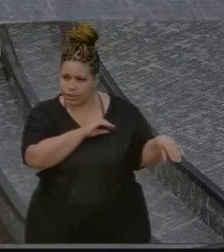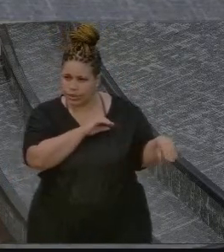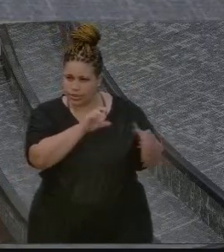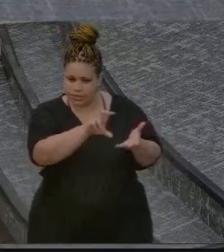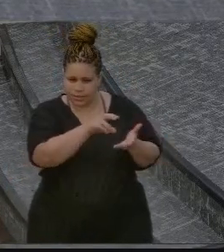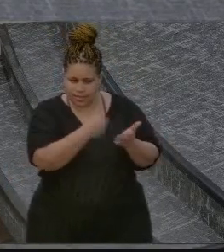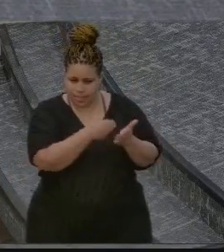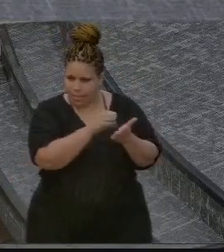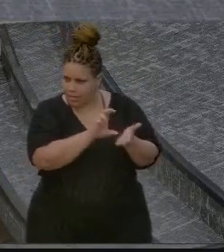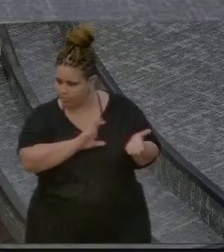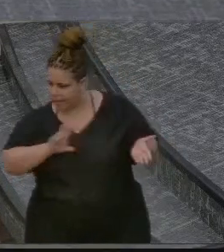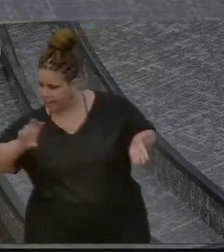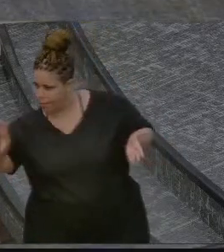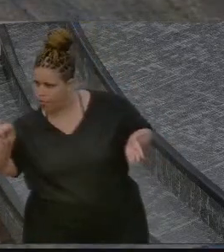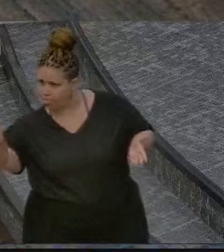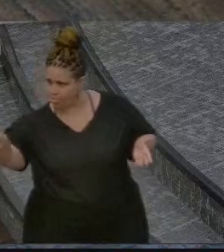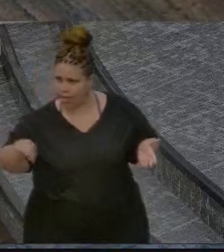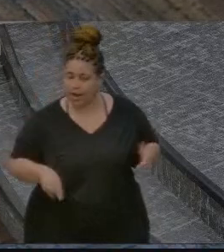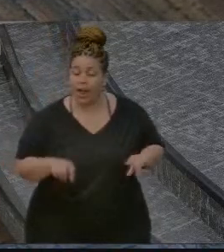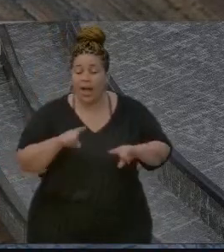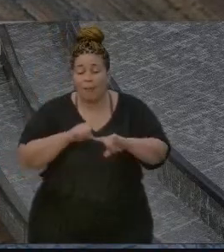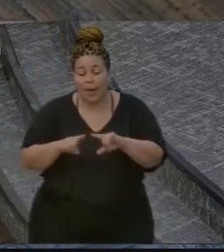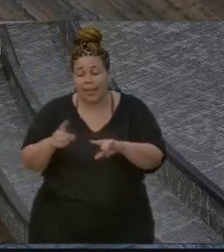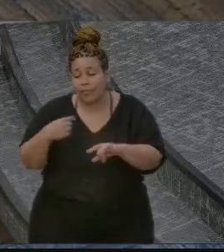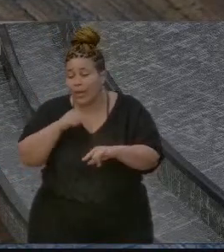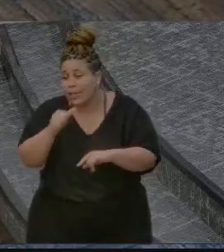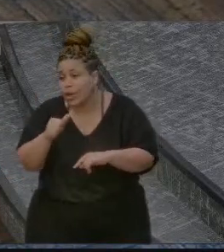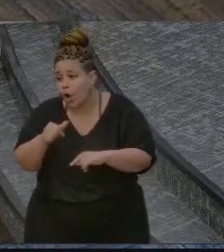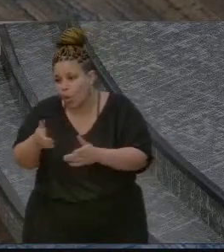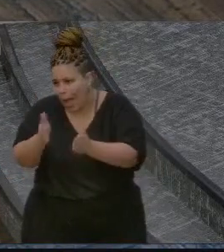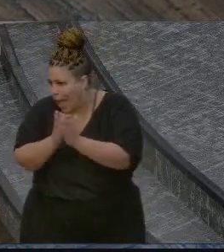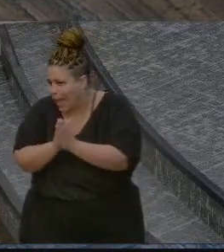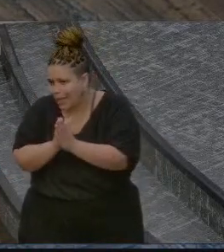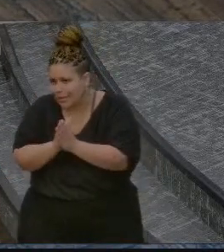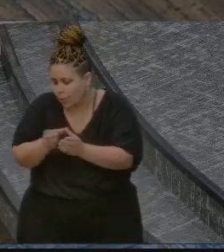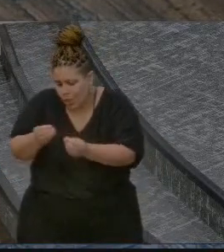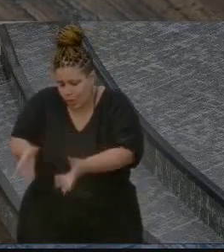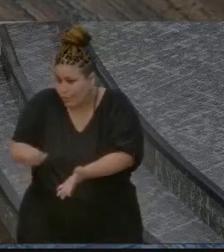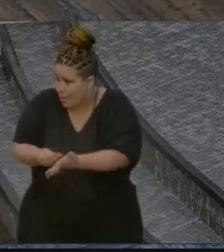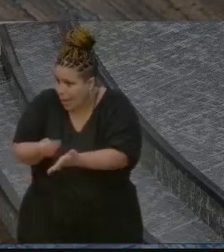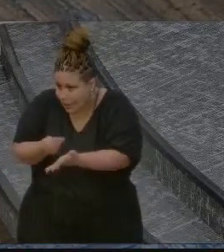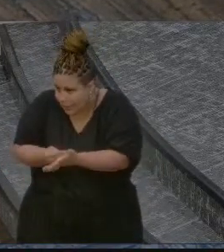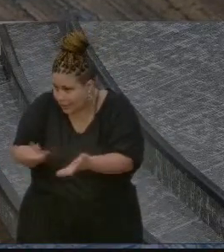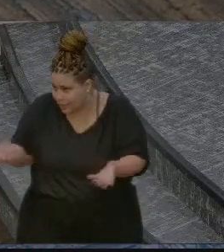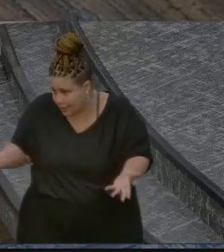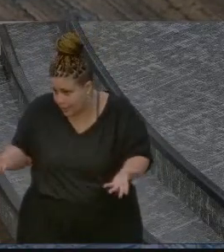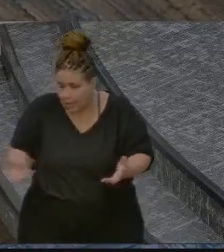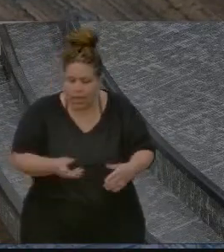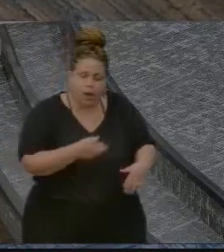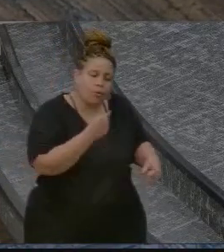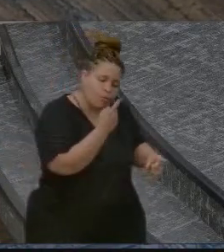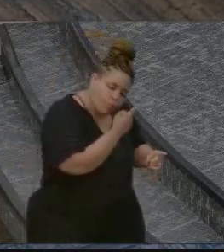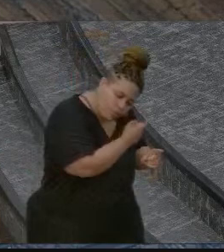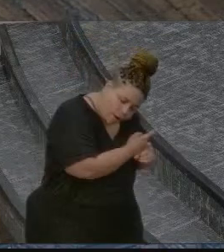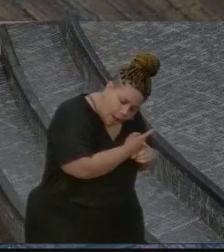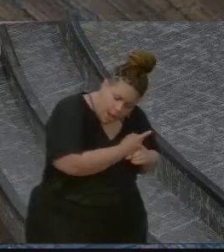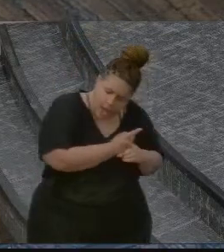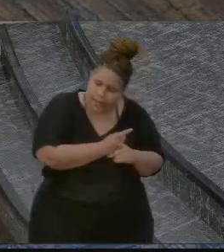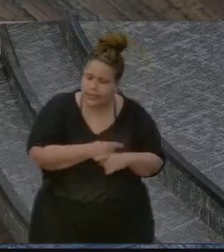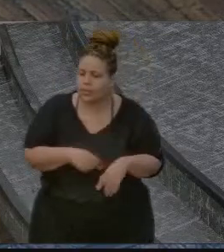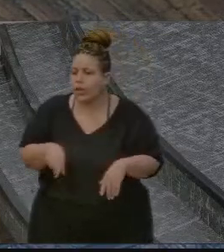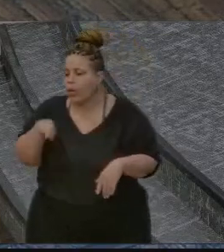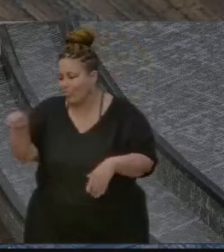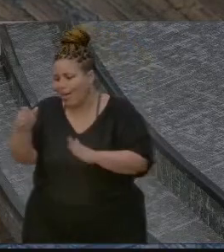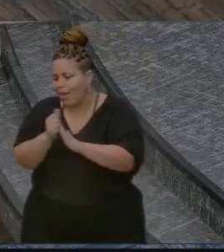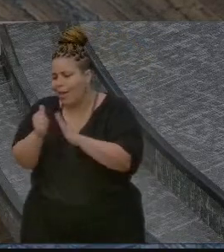apply for it. Right, again. but if we don't ask them to move it back, we lose it. It'll go away. Yeah, Right. no. So this is to get it put back in our entitlement account that they